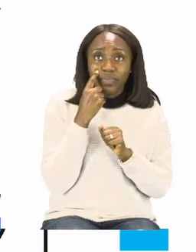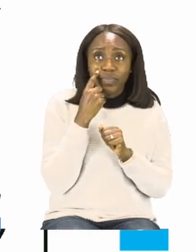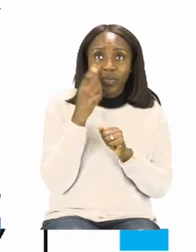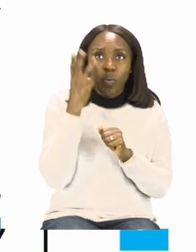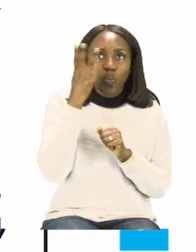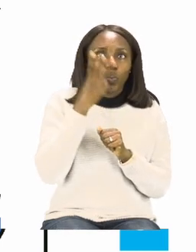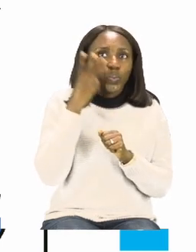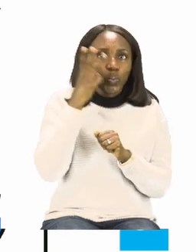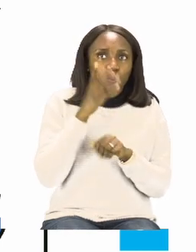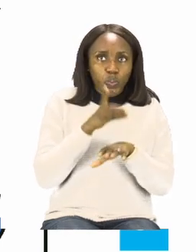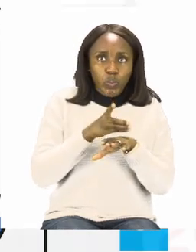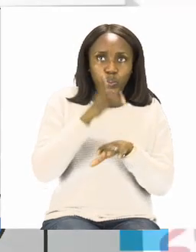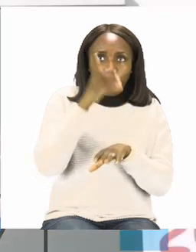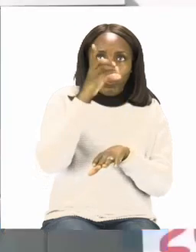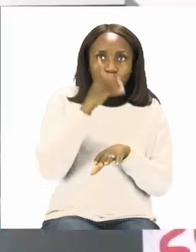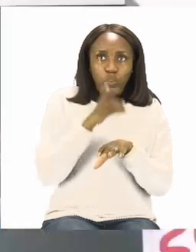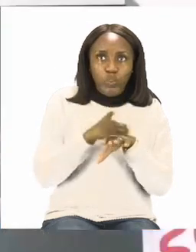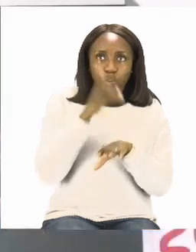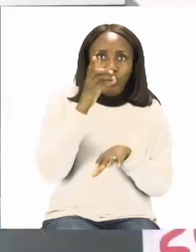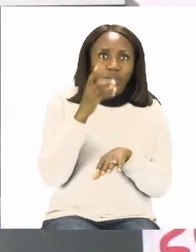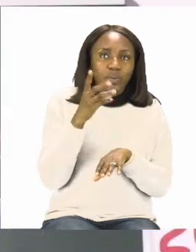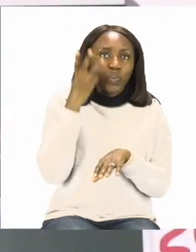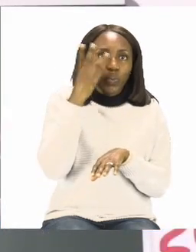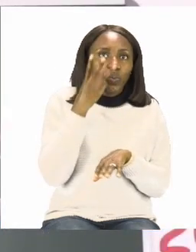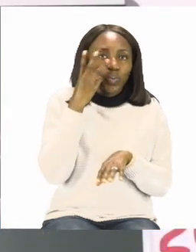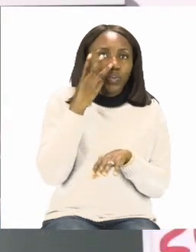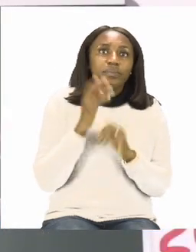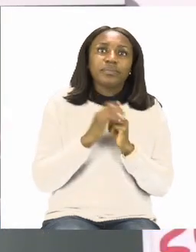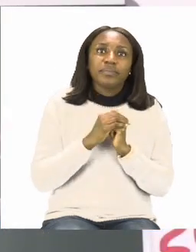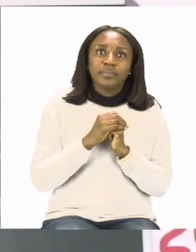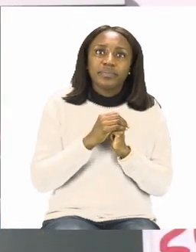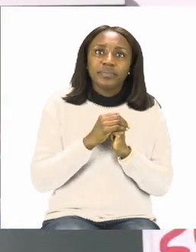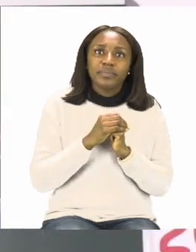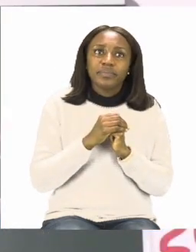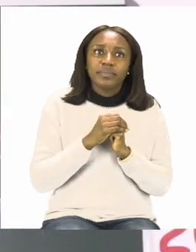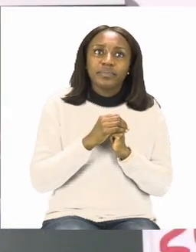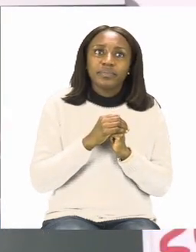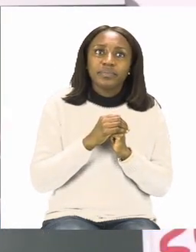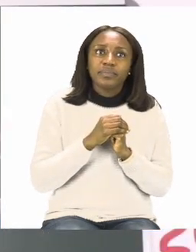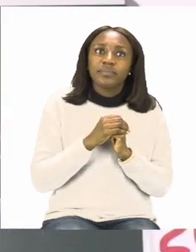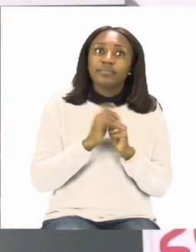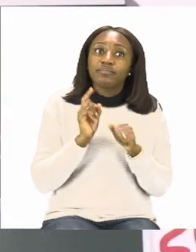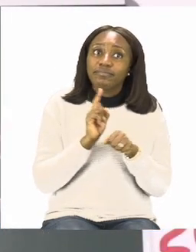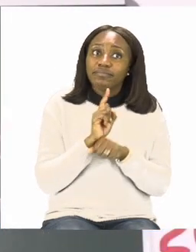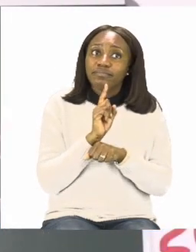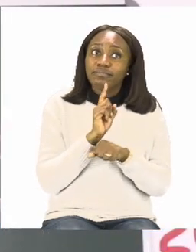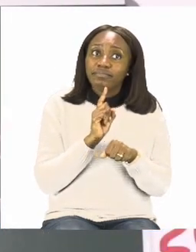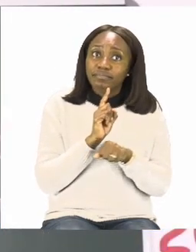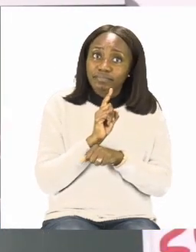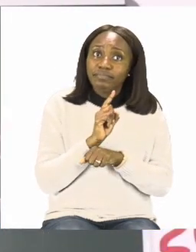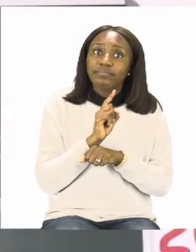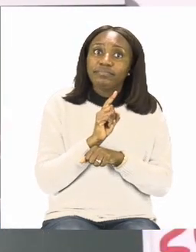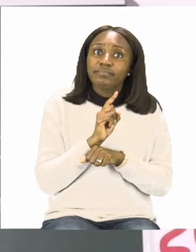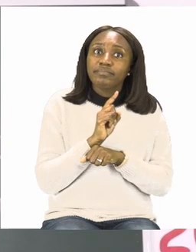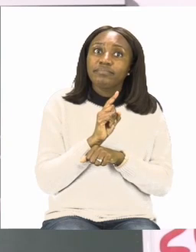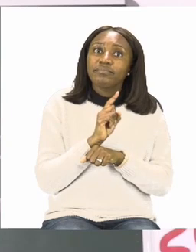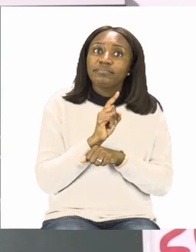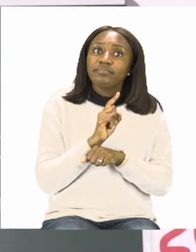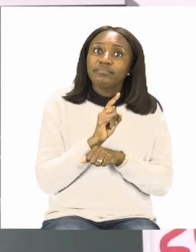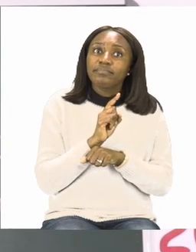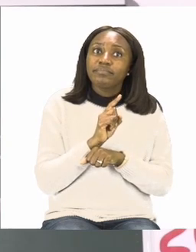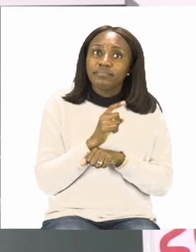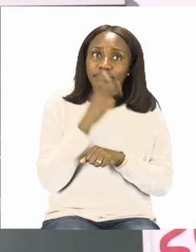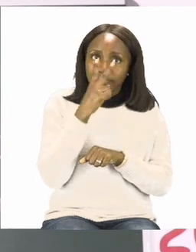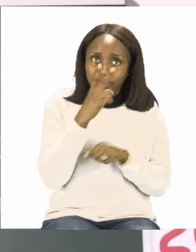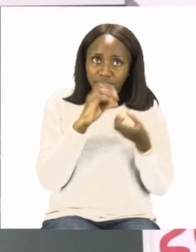So, let's take a look at the board. The first thing you need to do is to find your whole